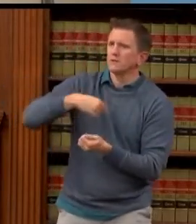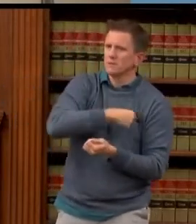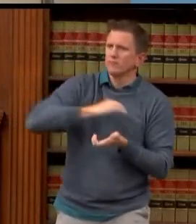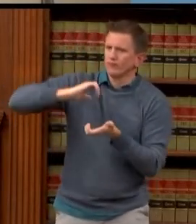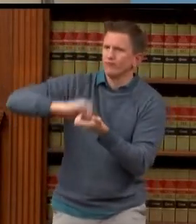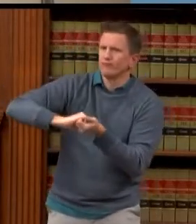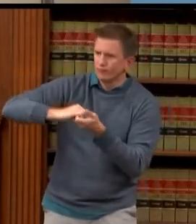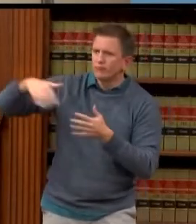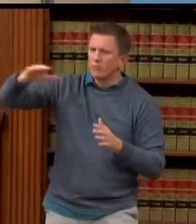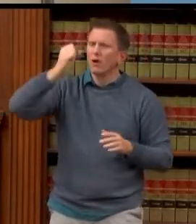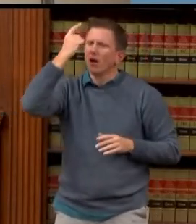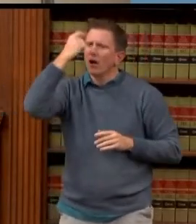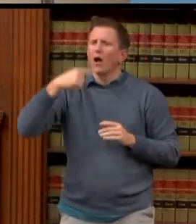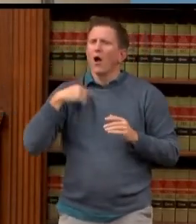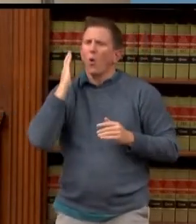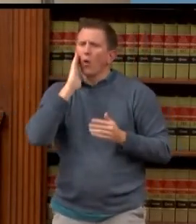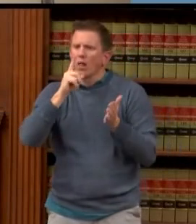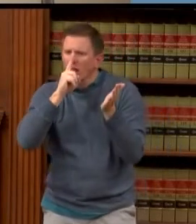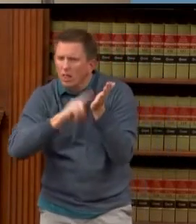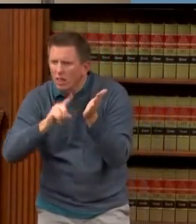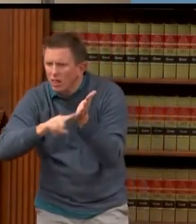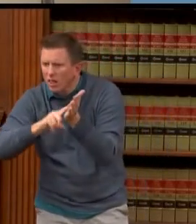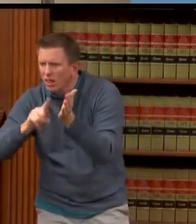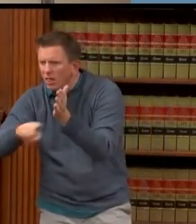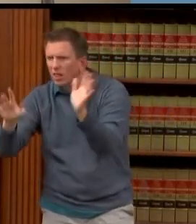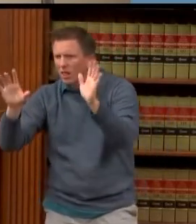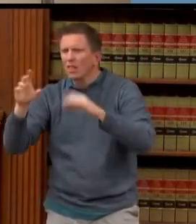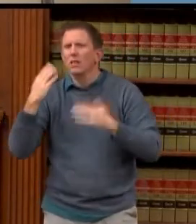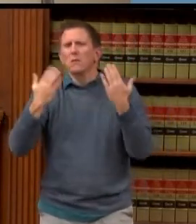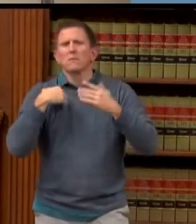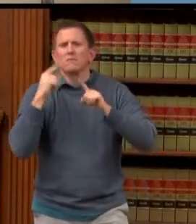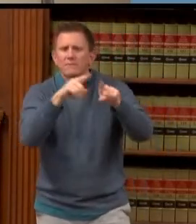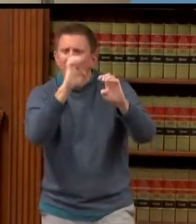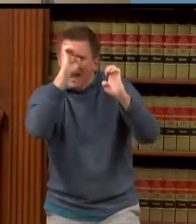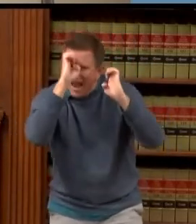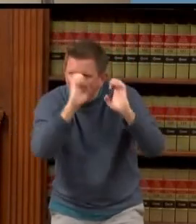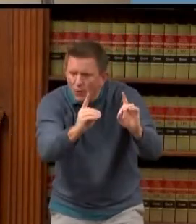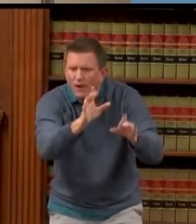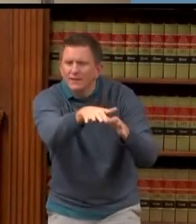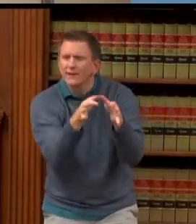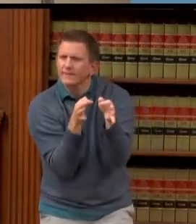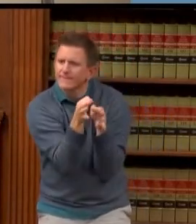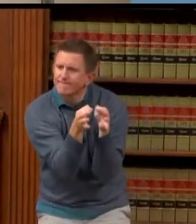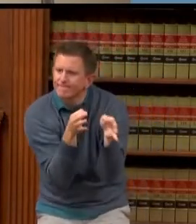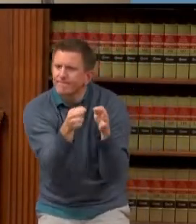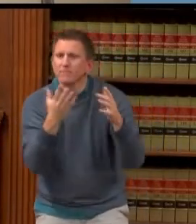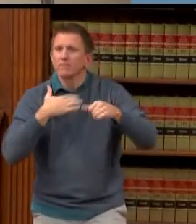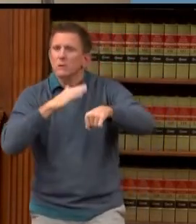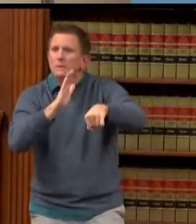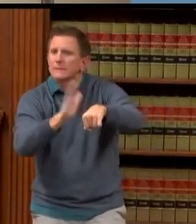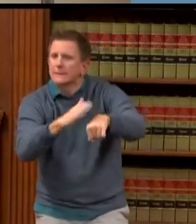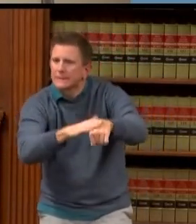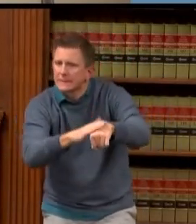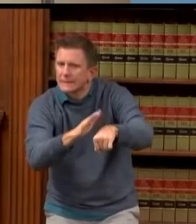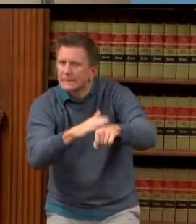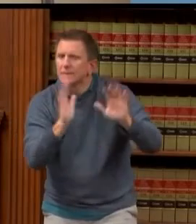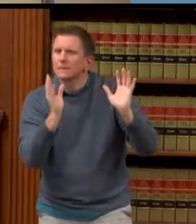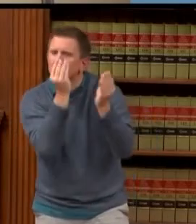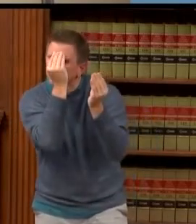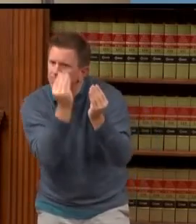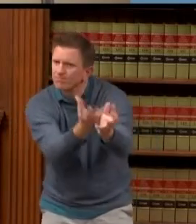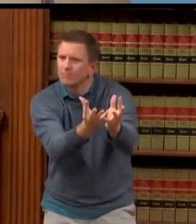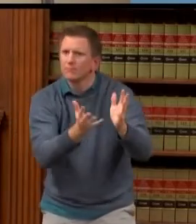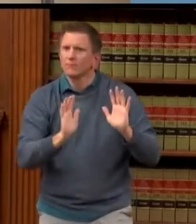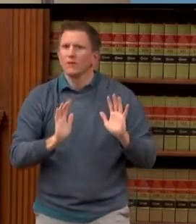educating, warning people what to do, providing guidance. So our partners in the Department of Safety will be responding to much of